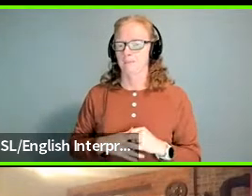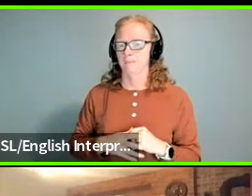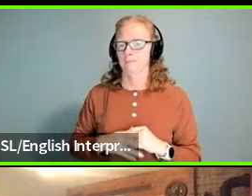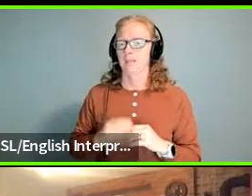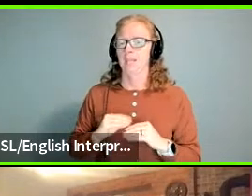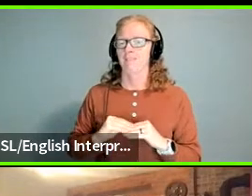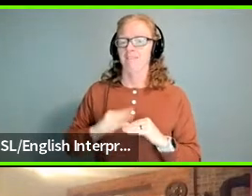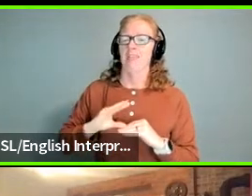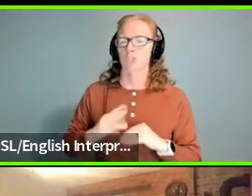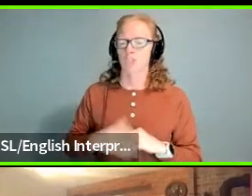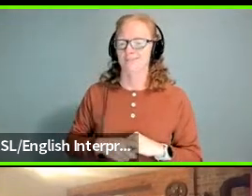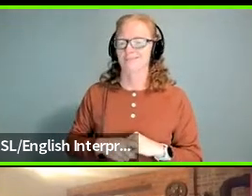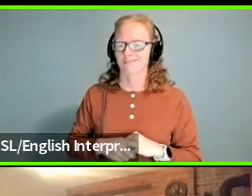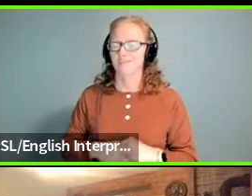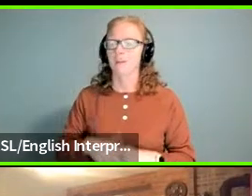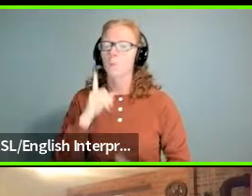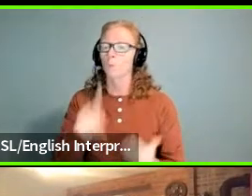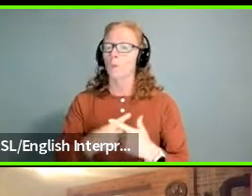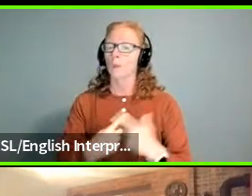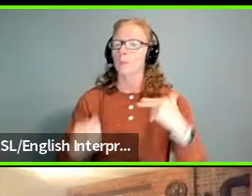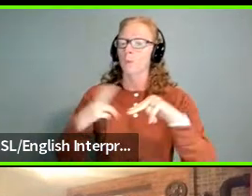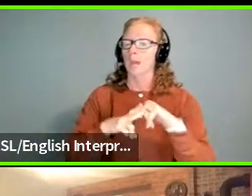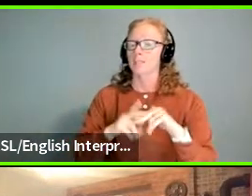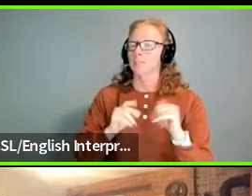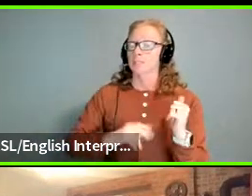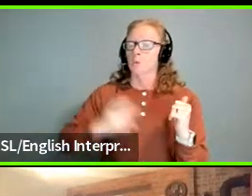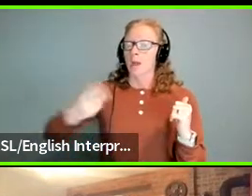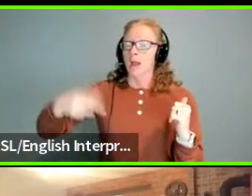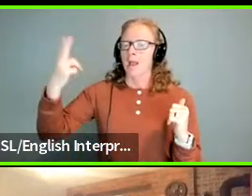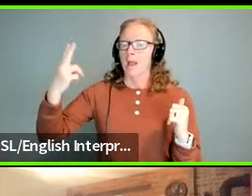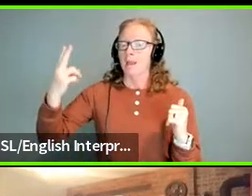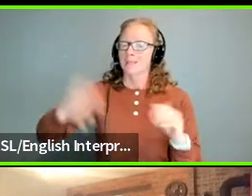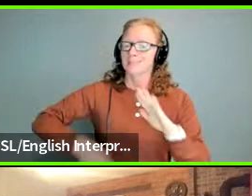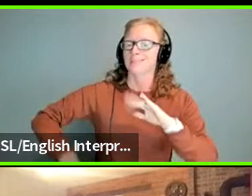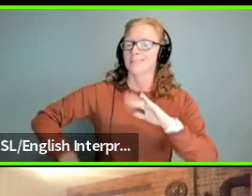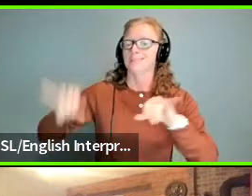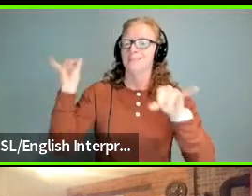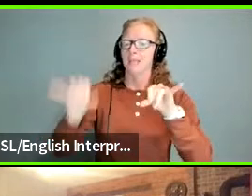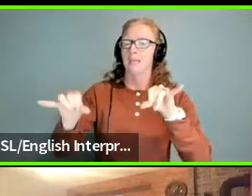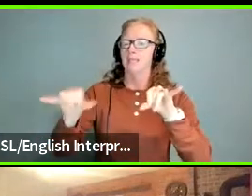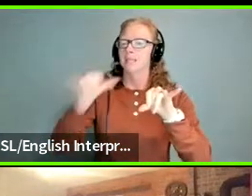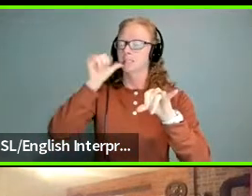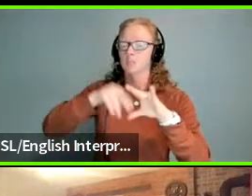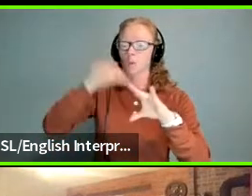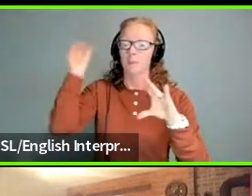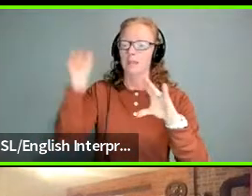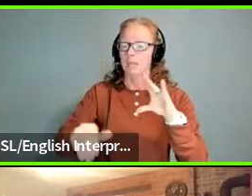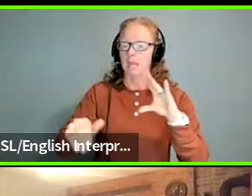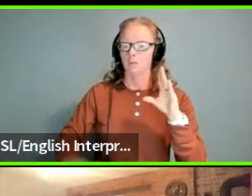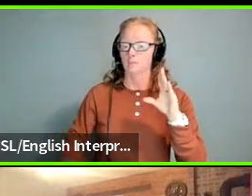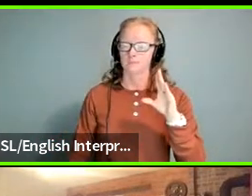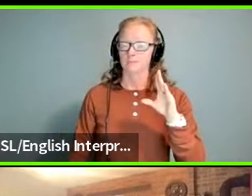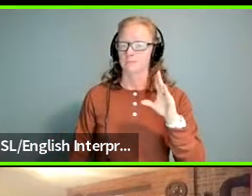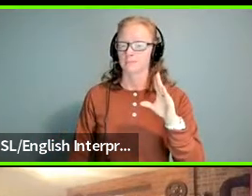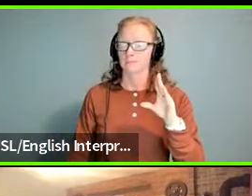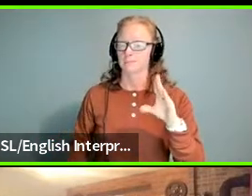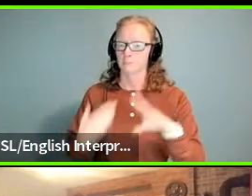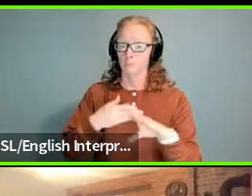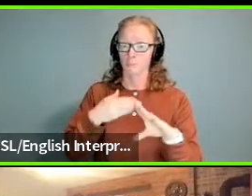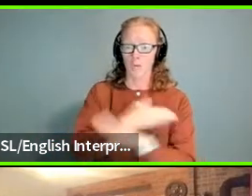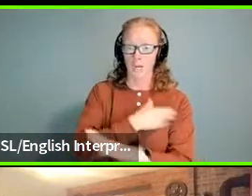inflation. Once a price goes up so high, it sticks. It doesn't go back down to where it was